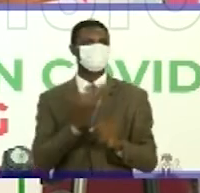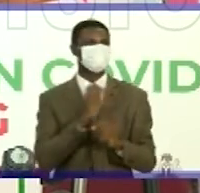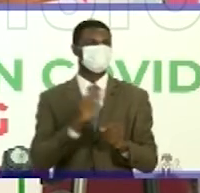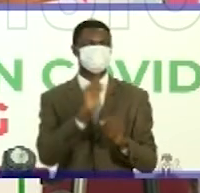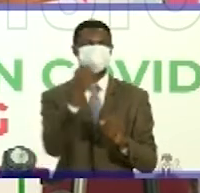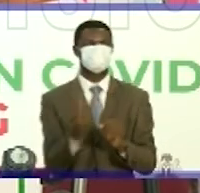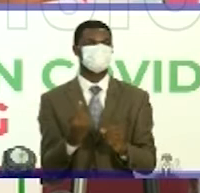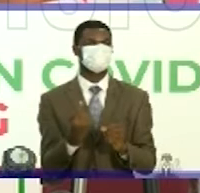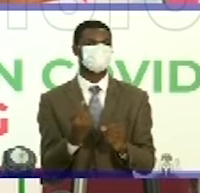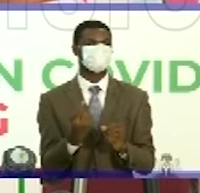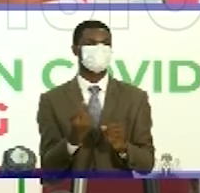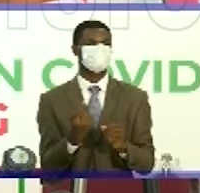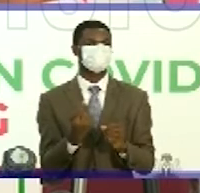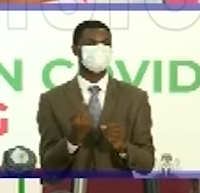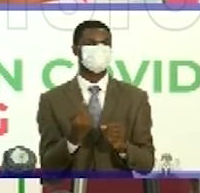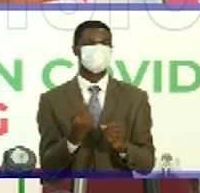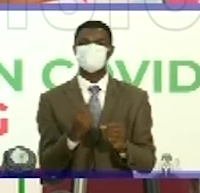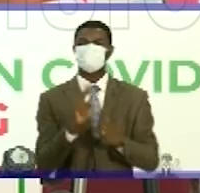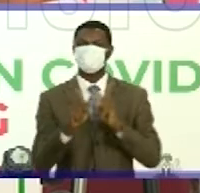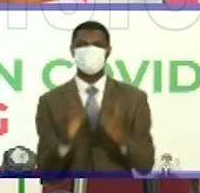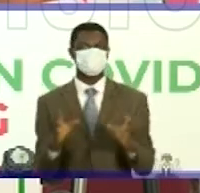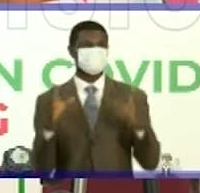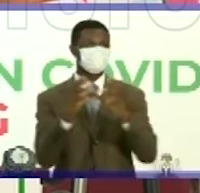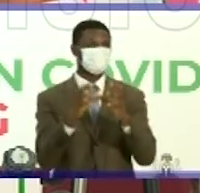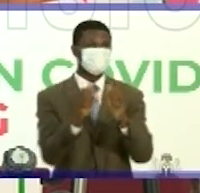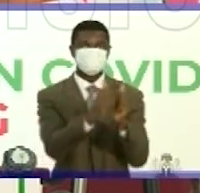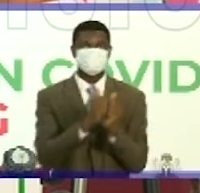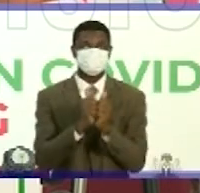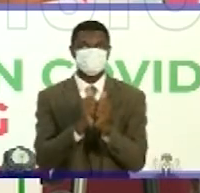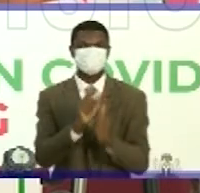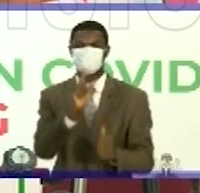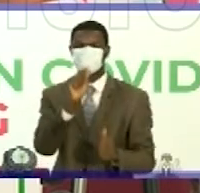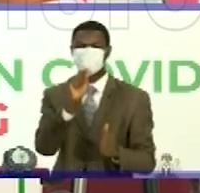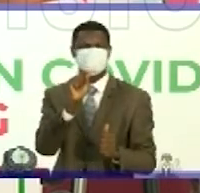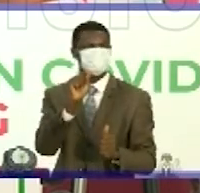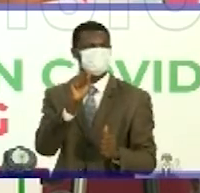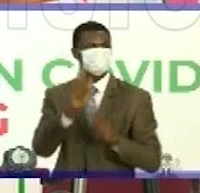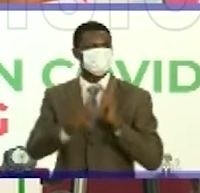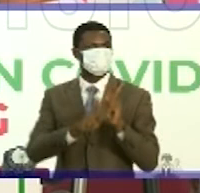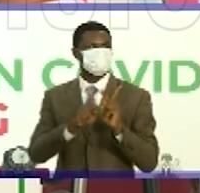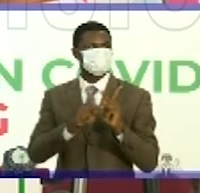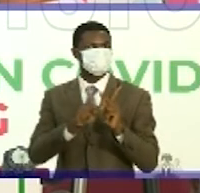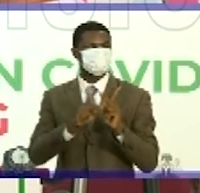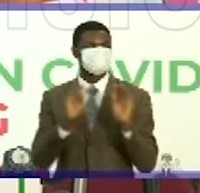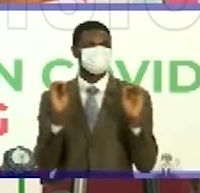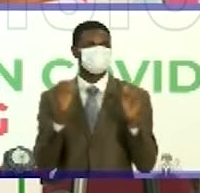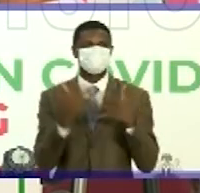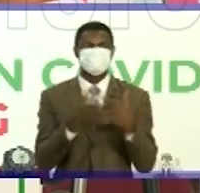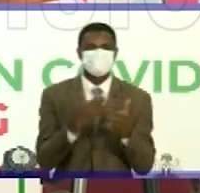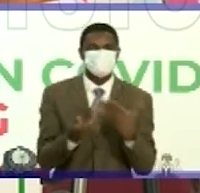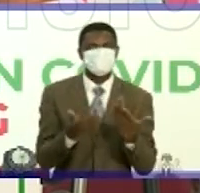a maximum of 20 people, including close family members, when it comes to attendance of funerals and